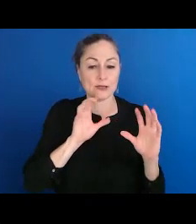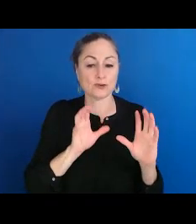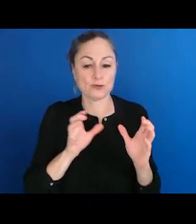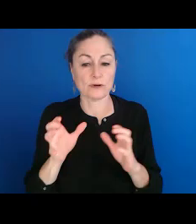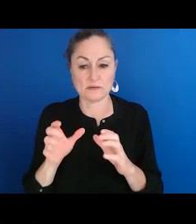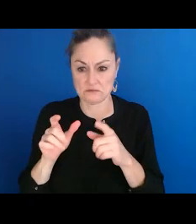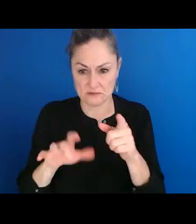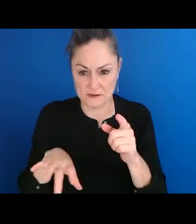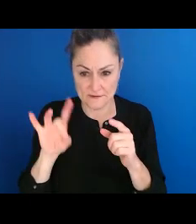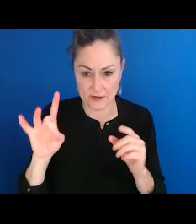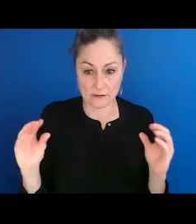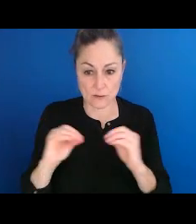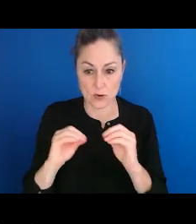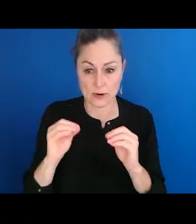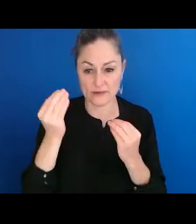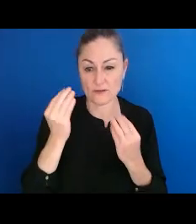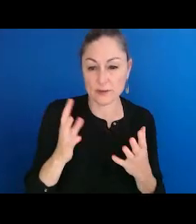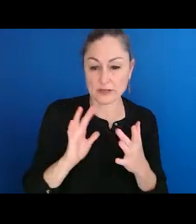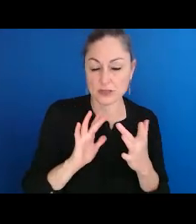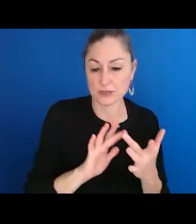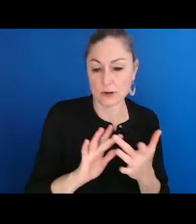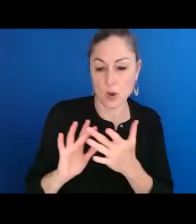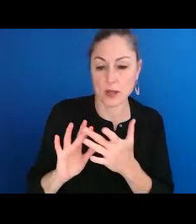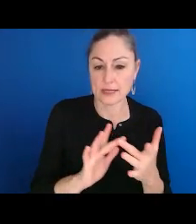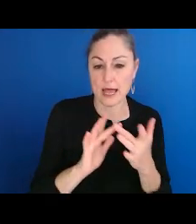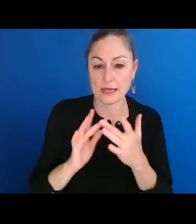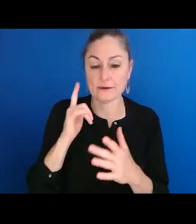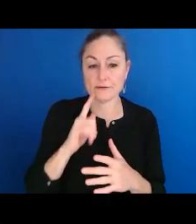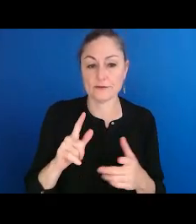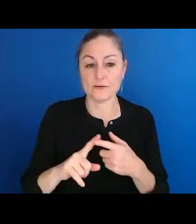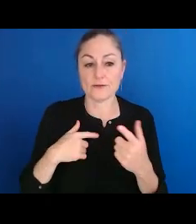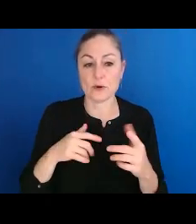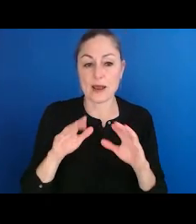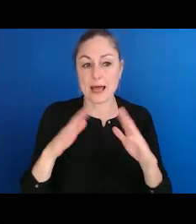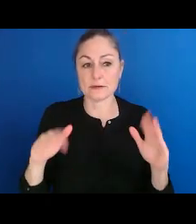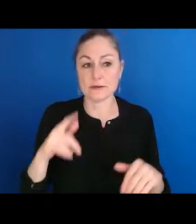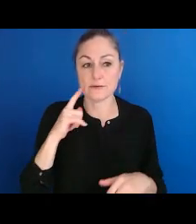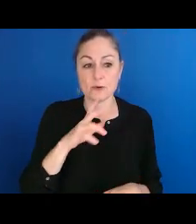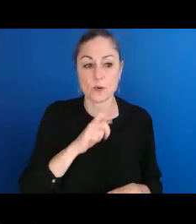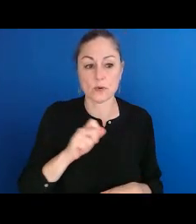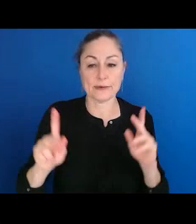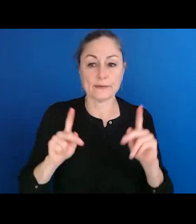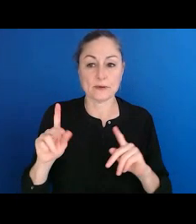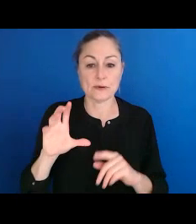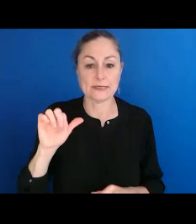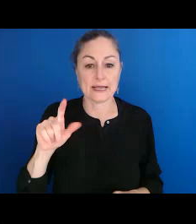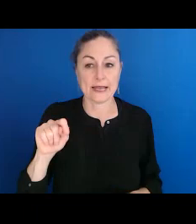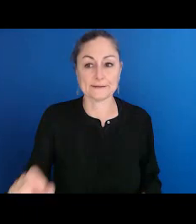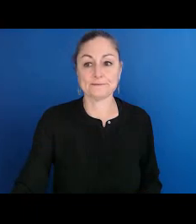find more information online about the Housing for Older Persons Act and what those specifics are.